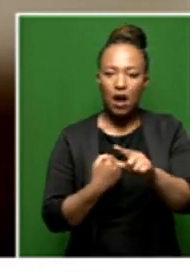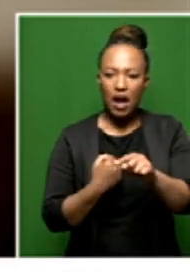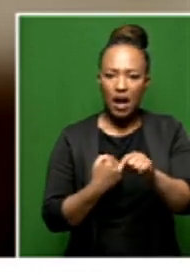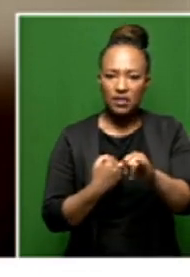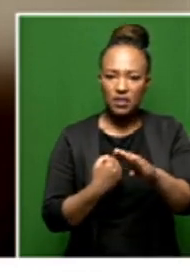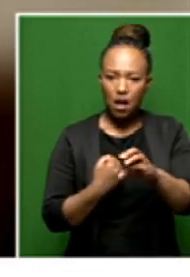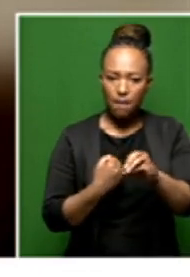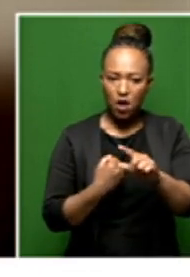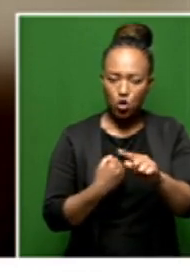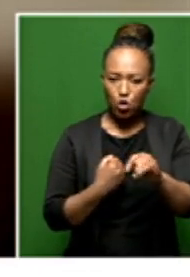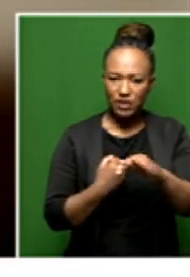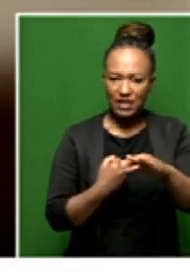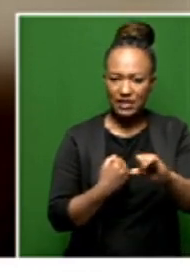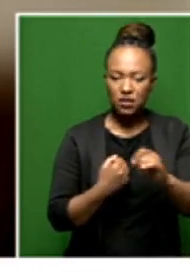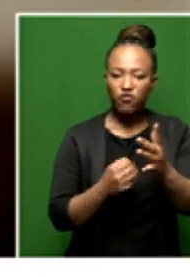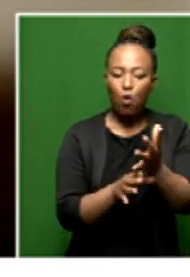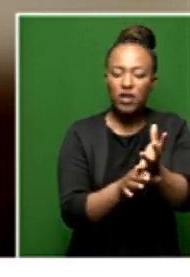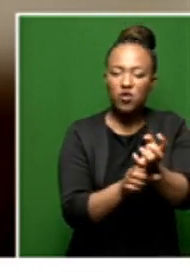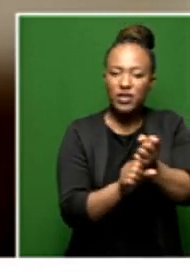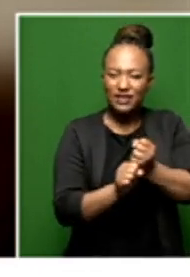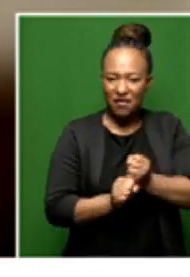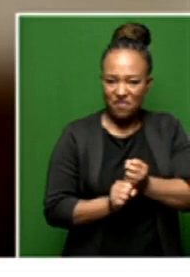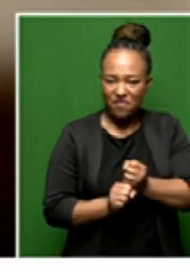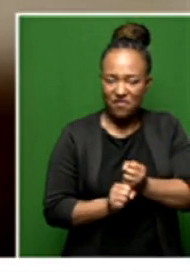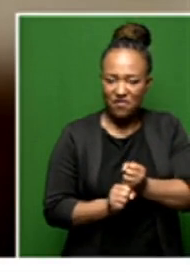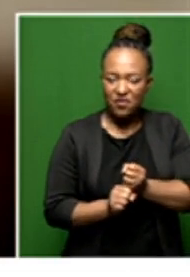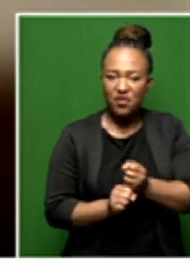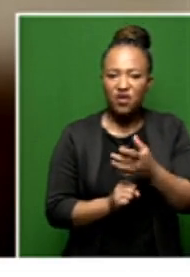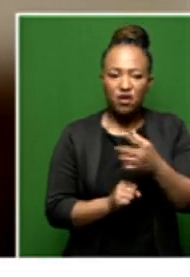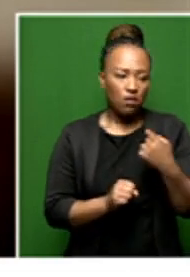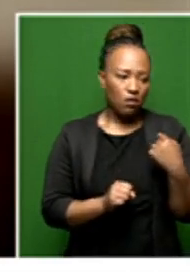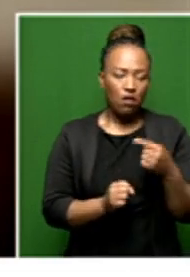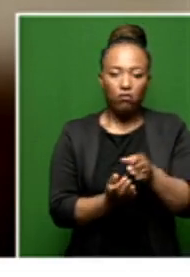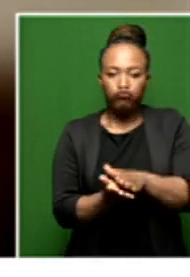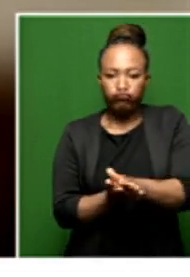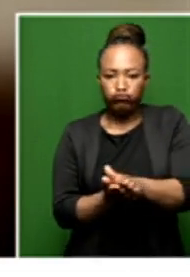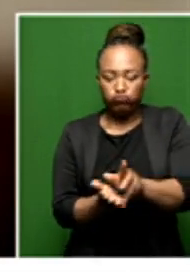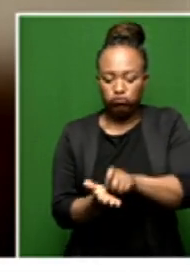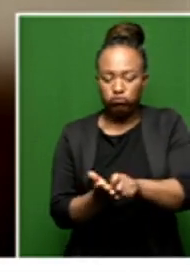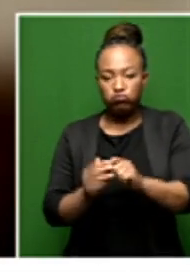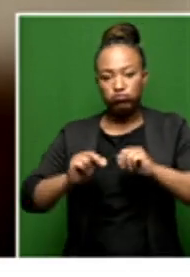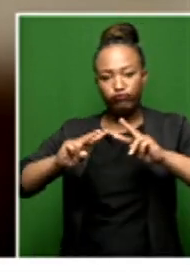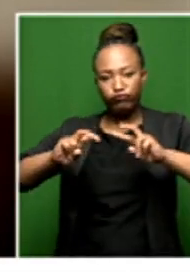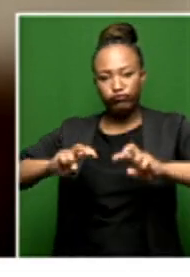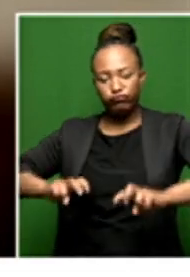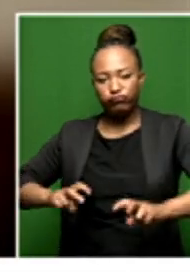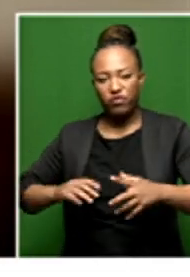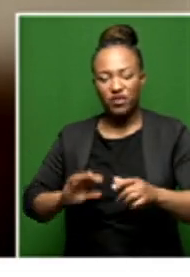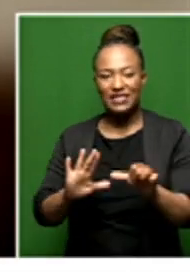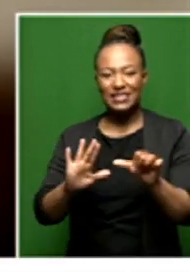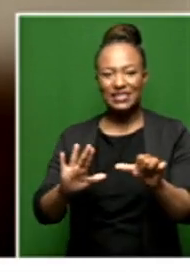reserve antibiotics. And another statistic that we published in the paper is that there was a